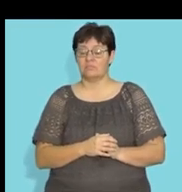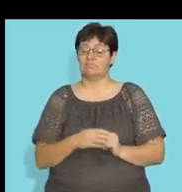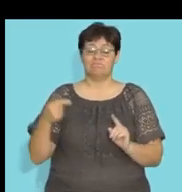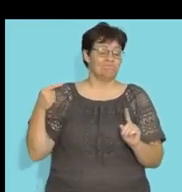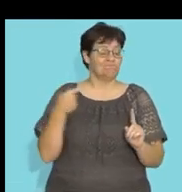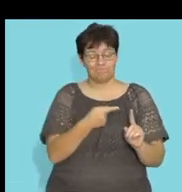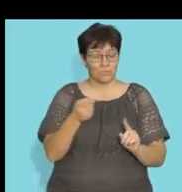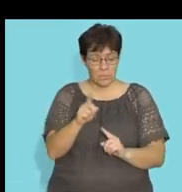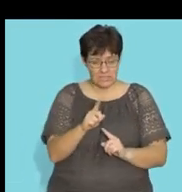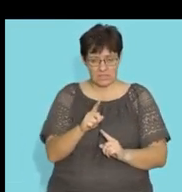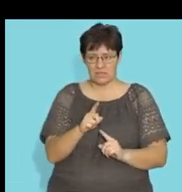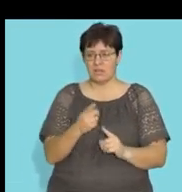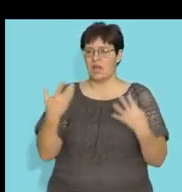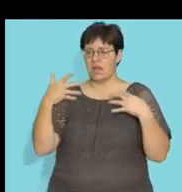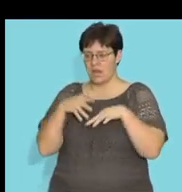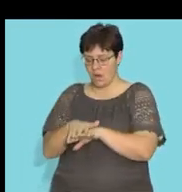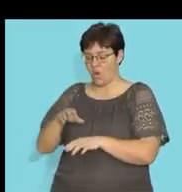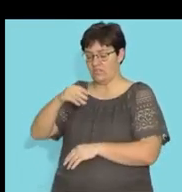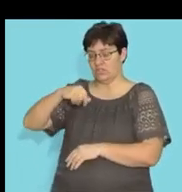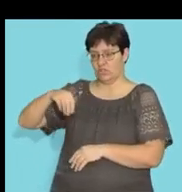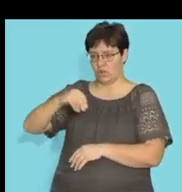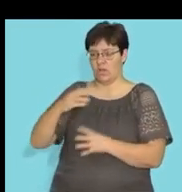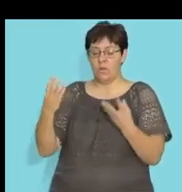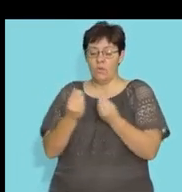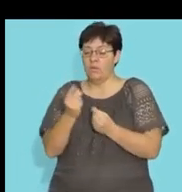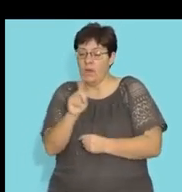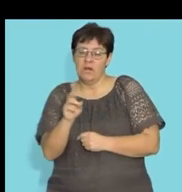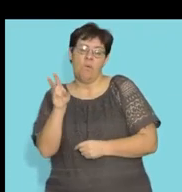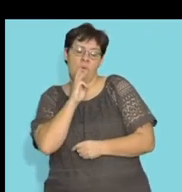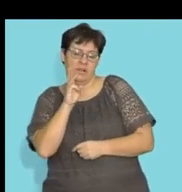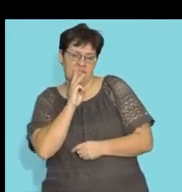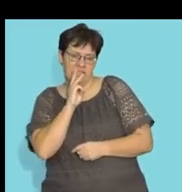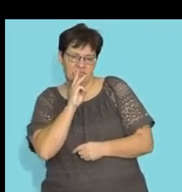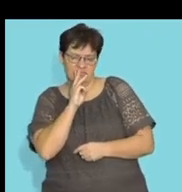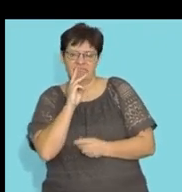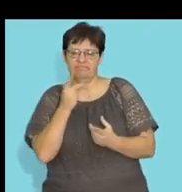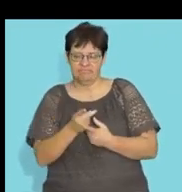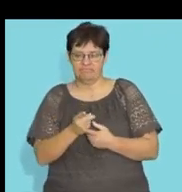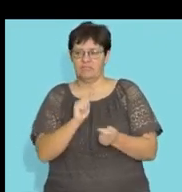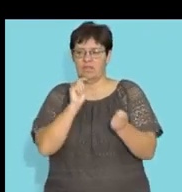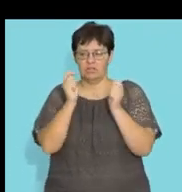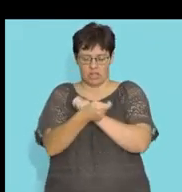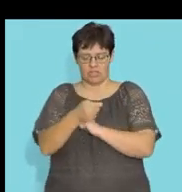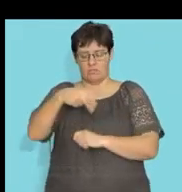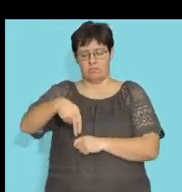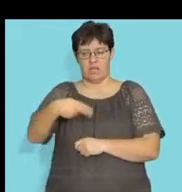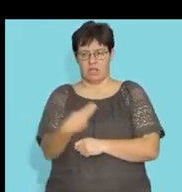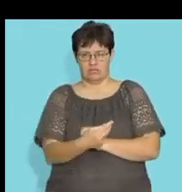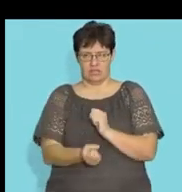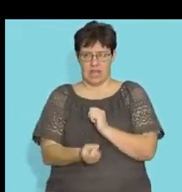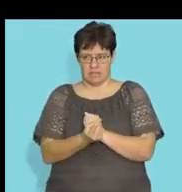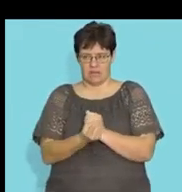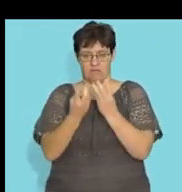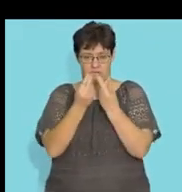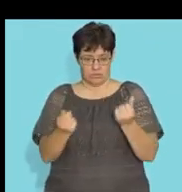So, hydrolysis is the reaction of a salt with water that may cause the change in